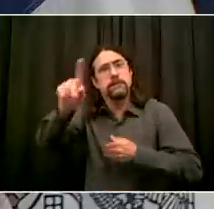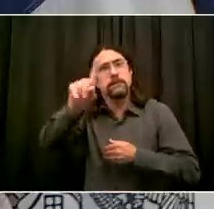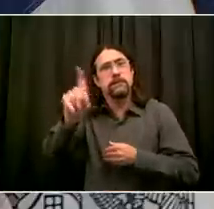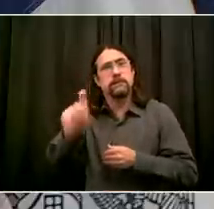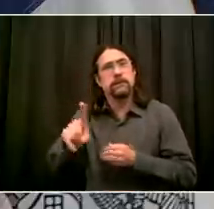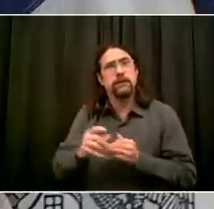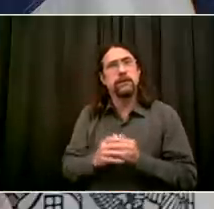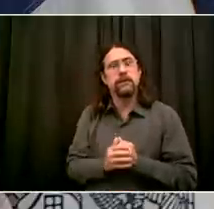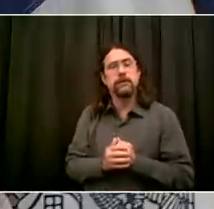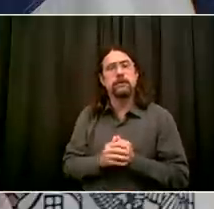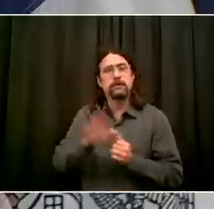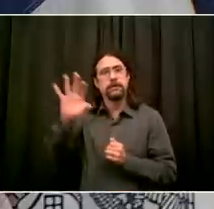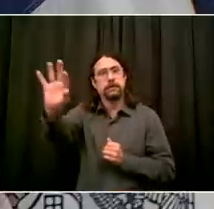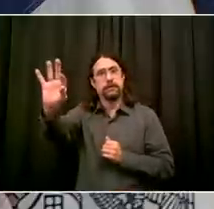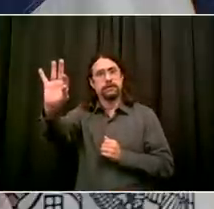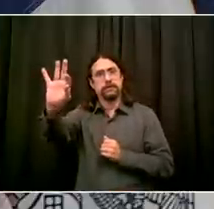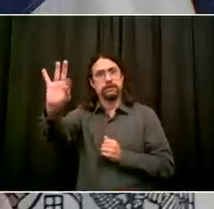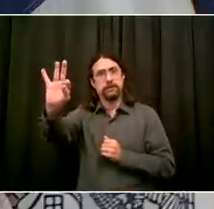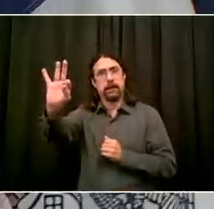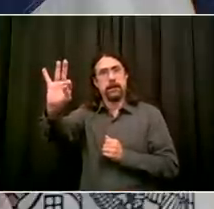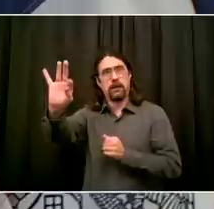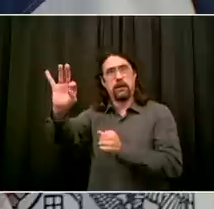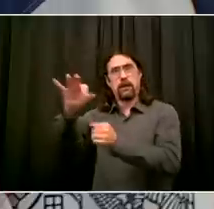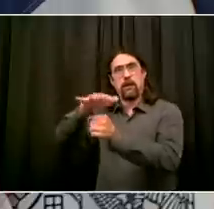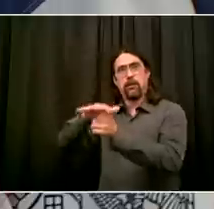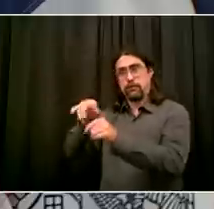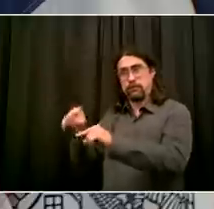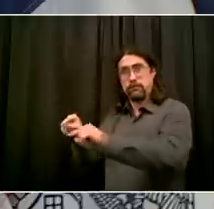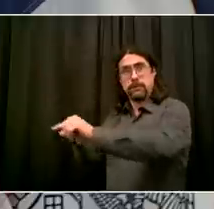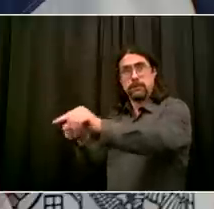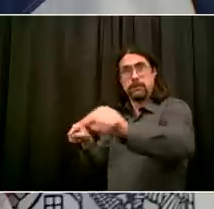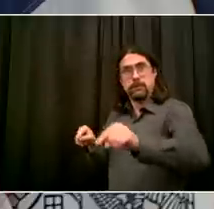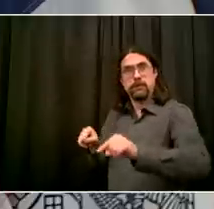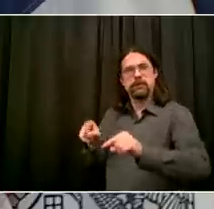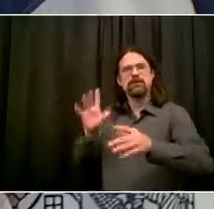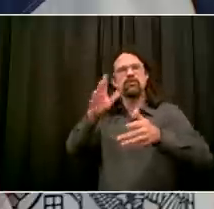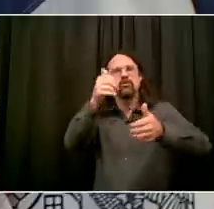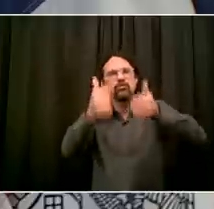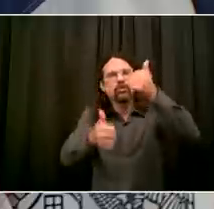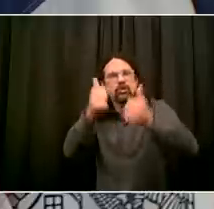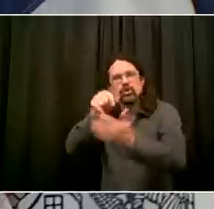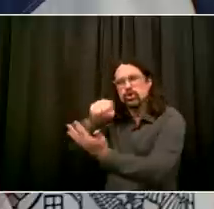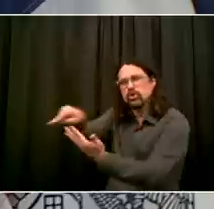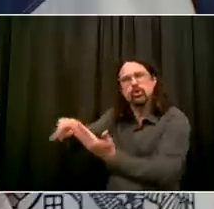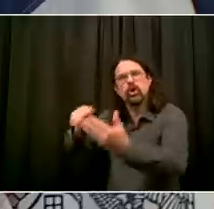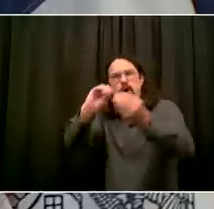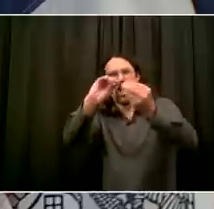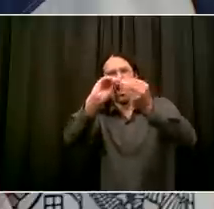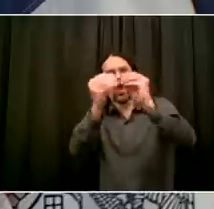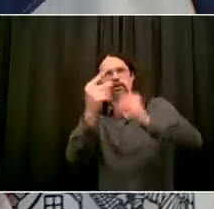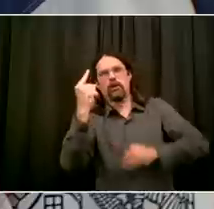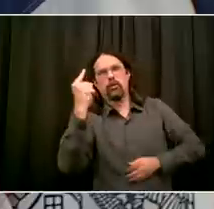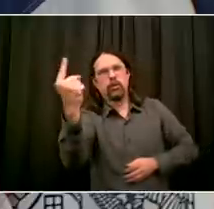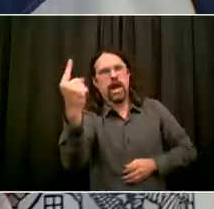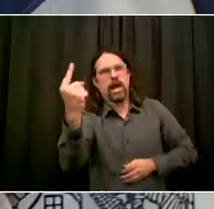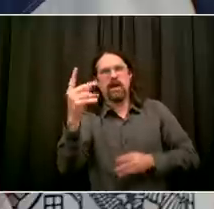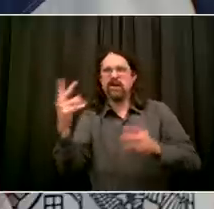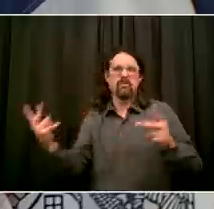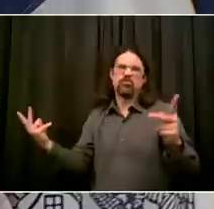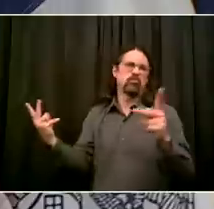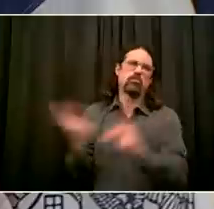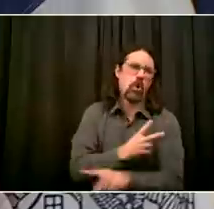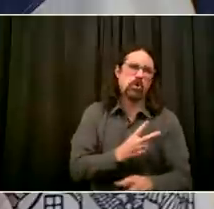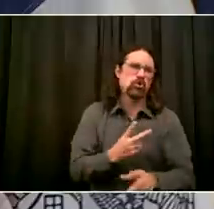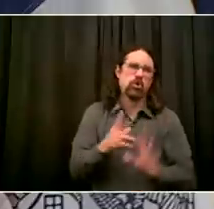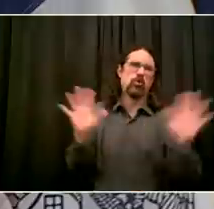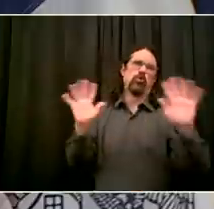city inspectors? Any ones that stand out that you believe the city has to work maybe harder on? I have not heard that specifically. I think